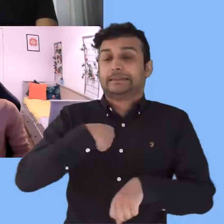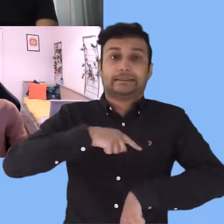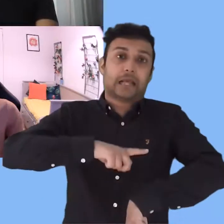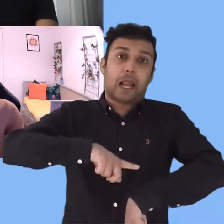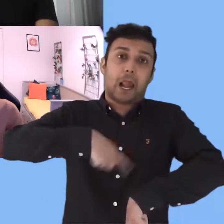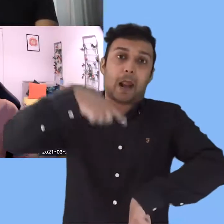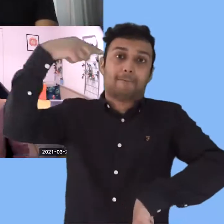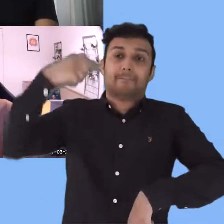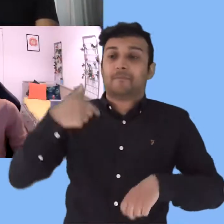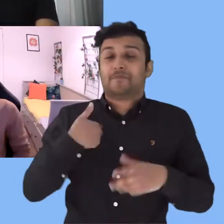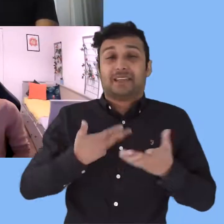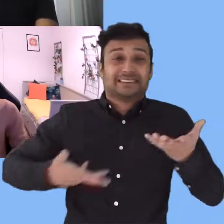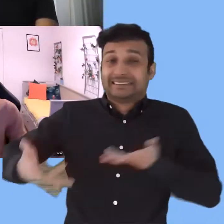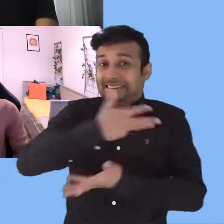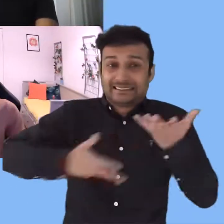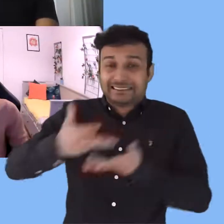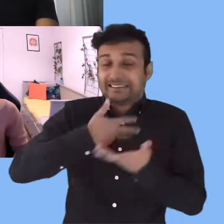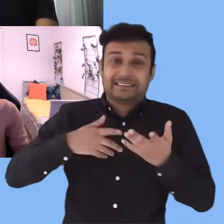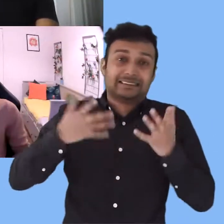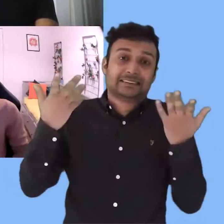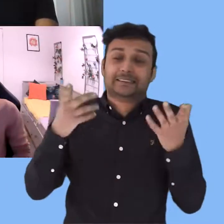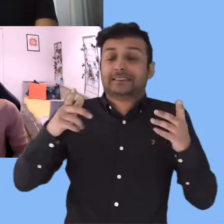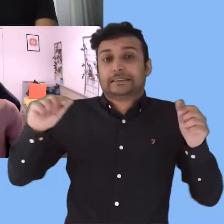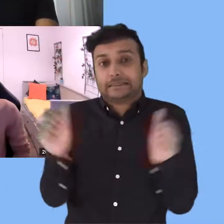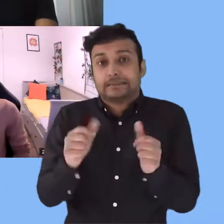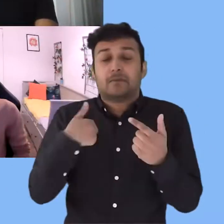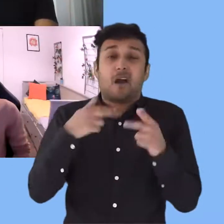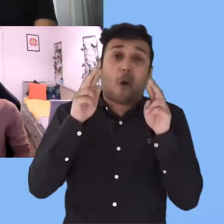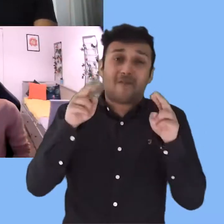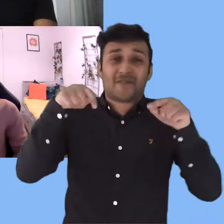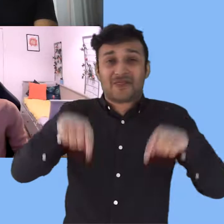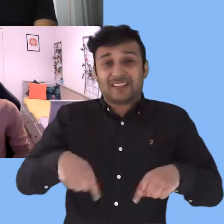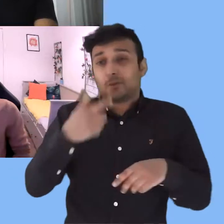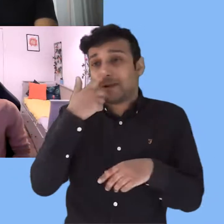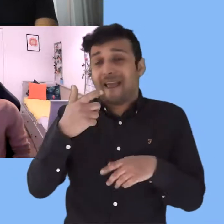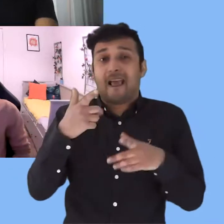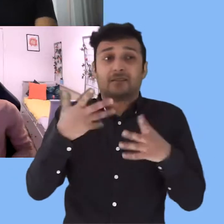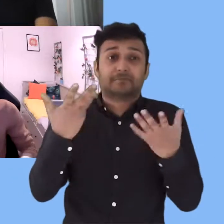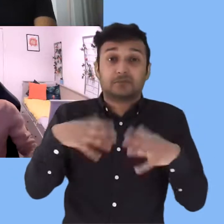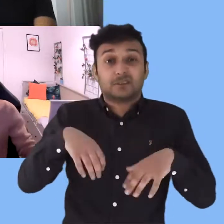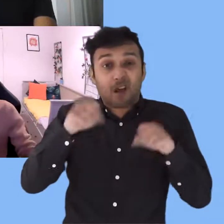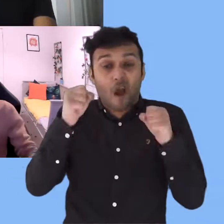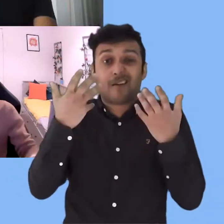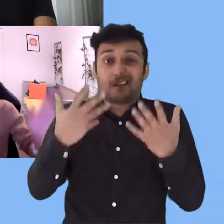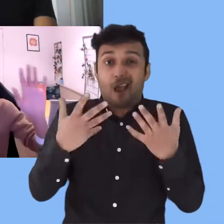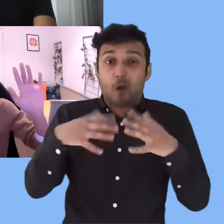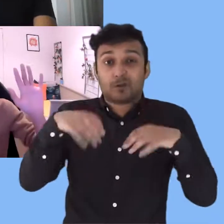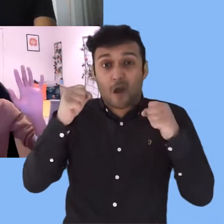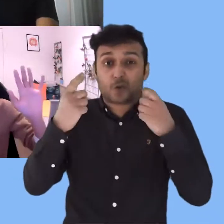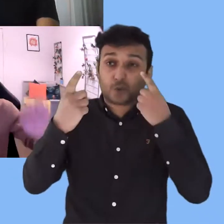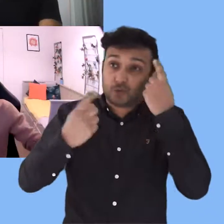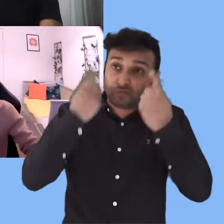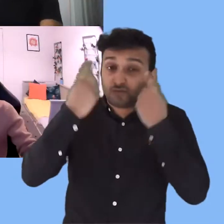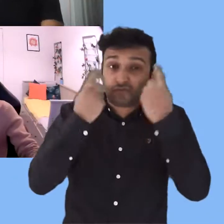and it's food for thought. So I'm going to invite you, Shaddai, Faith, to turn your cameras off, to turn your mics off as I